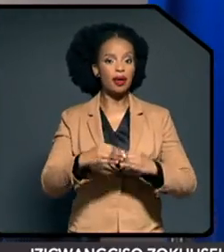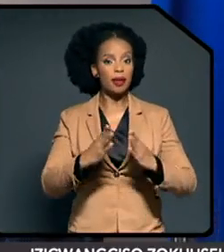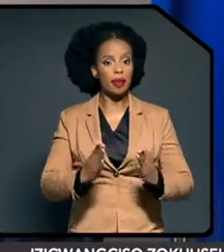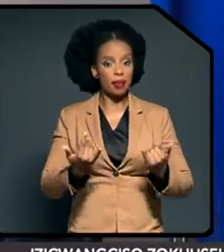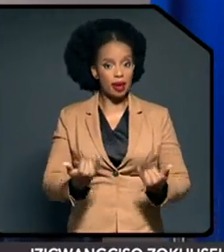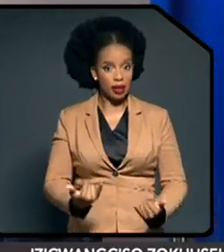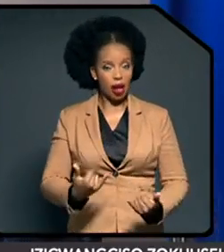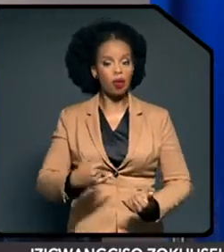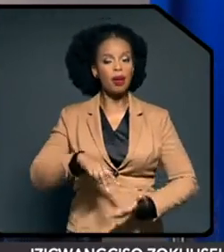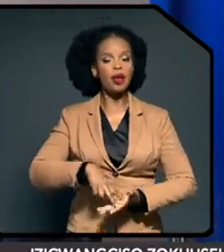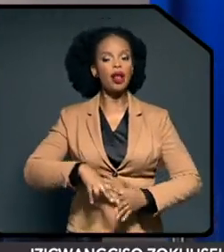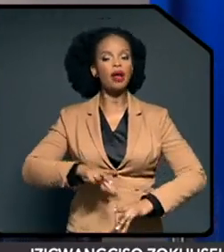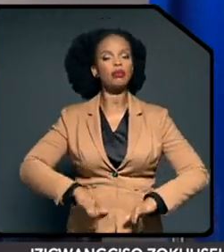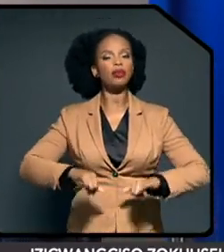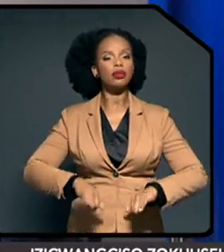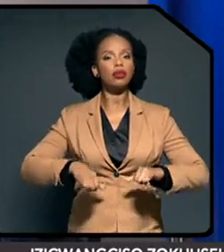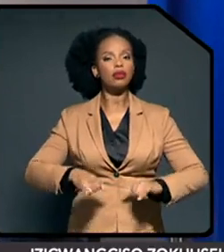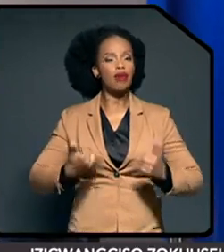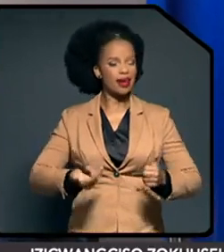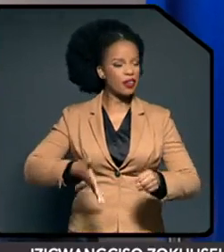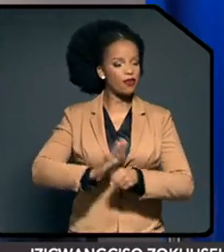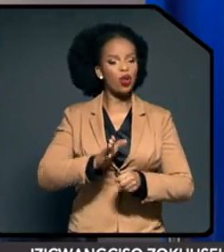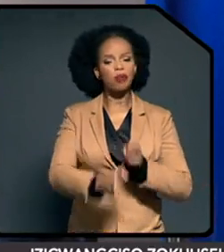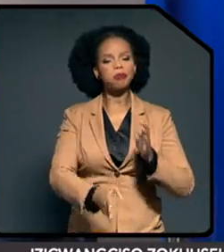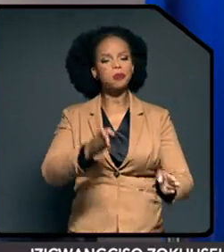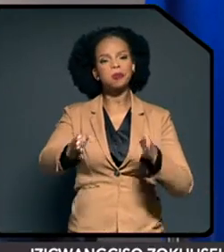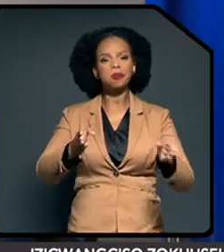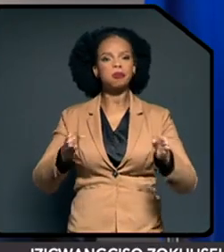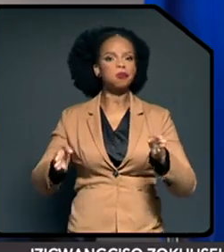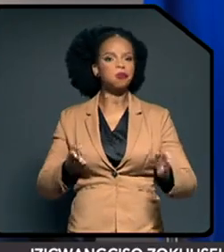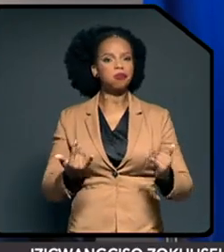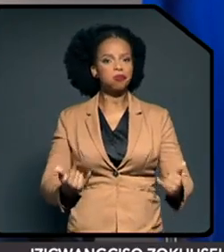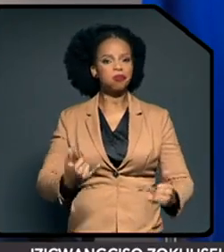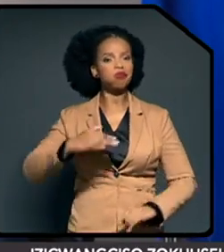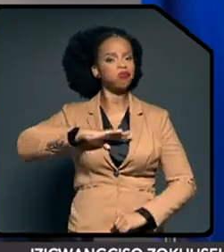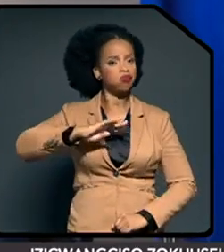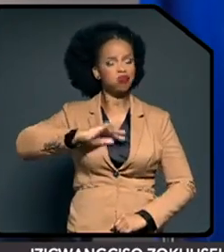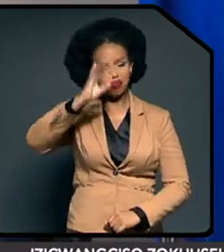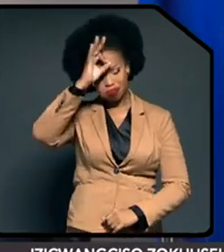has fully been activated, fully deployed in the